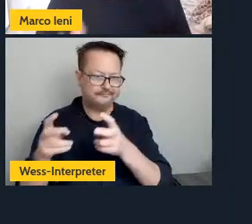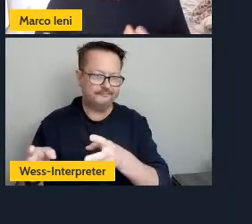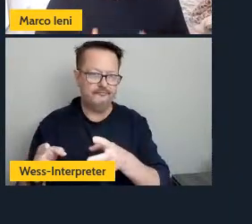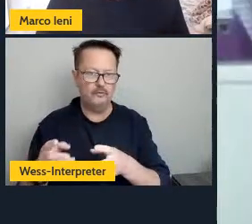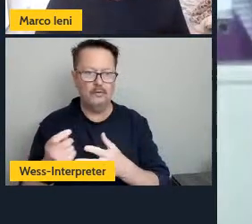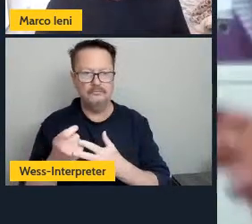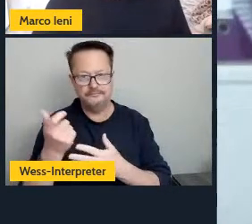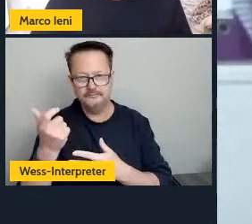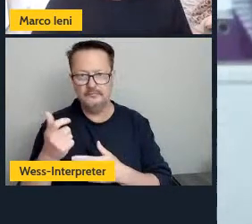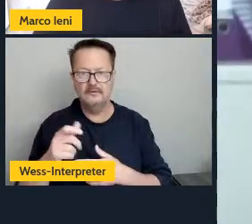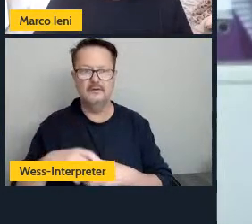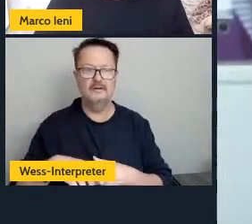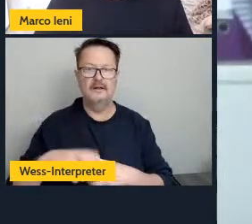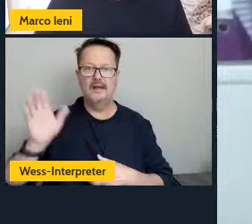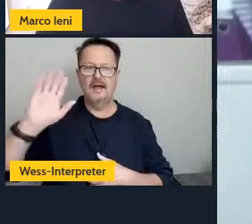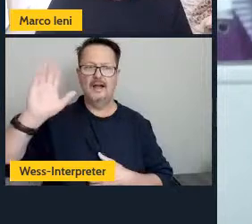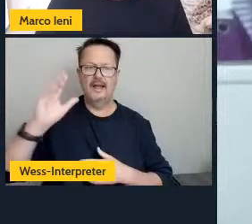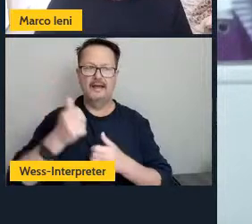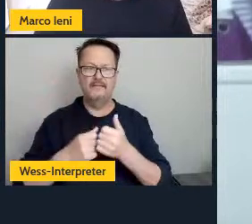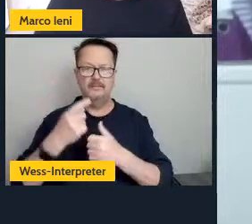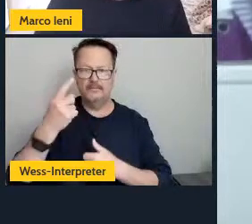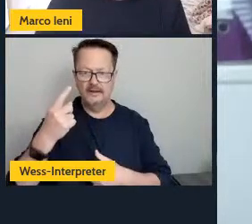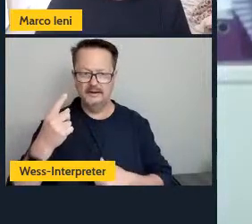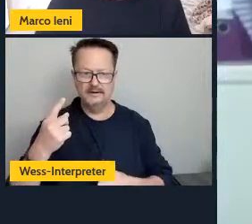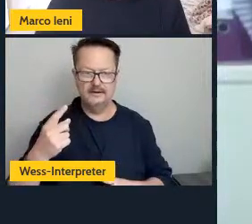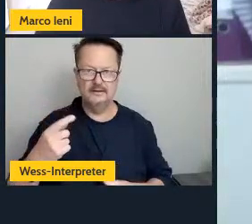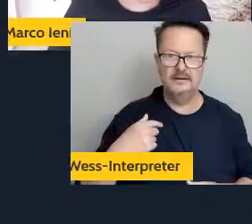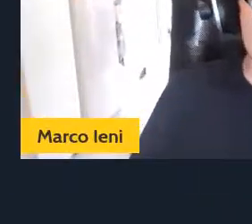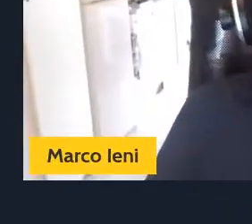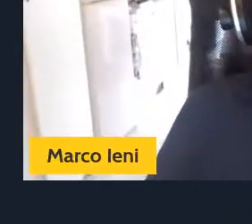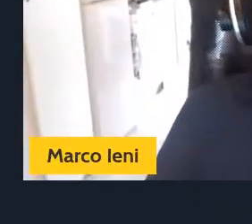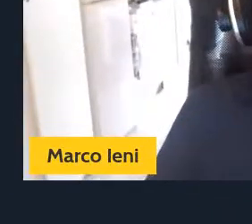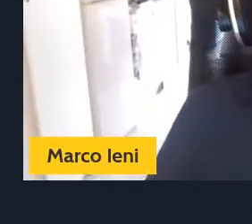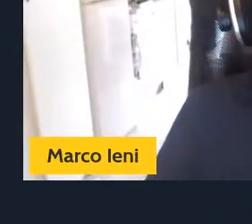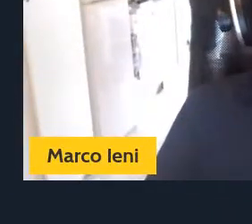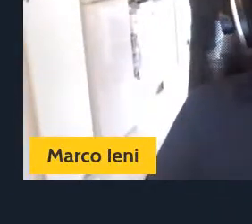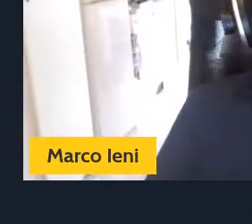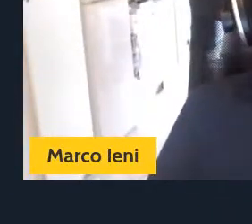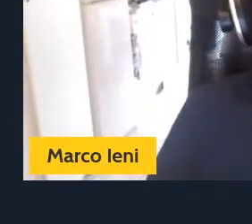the property. Hi everybody, extract. Thanks for tuning in.